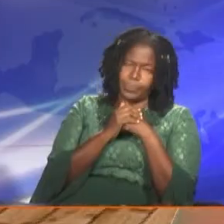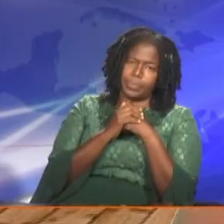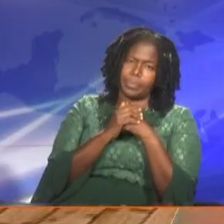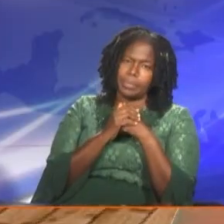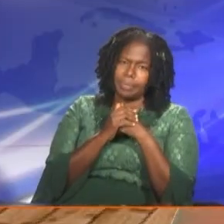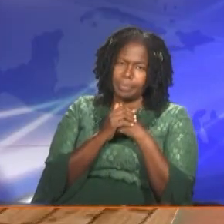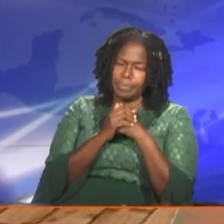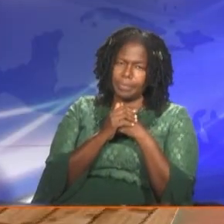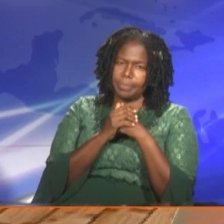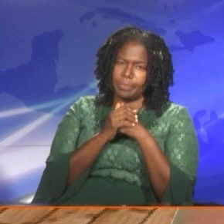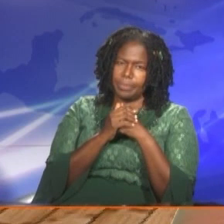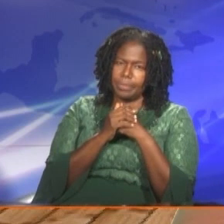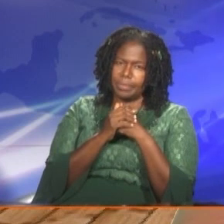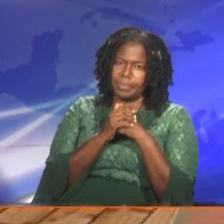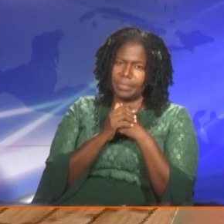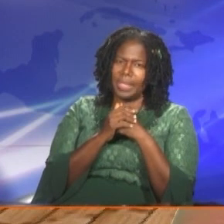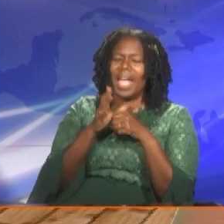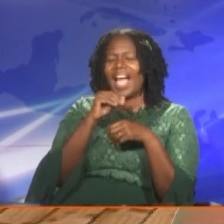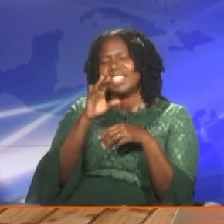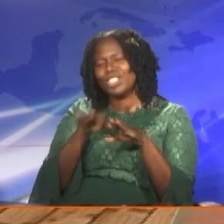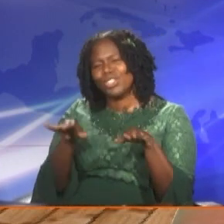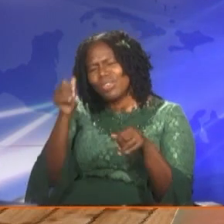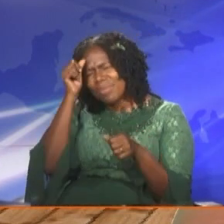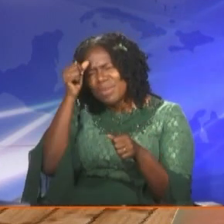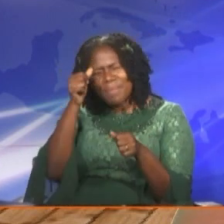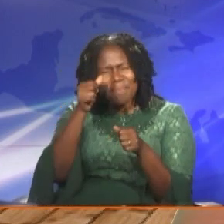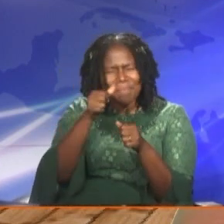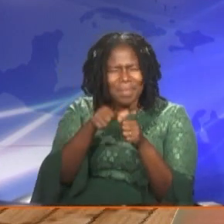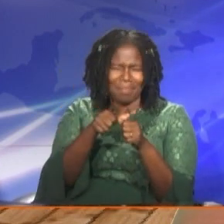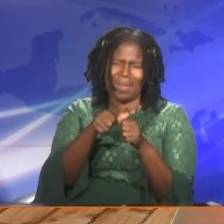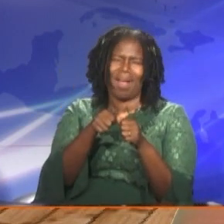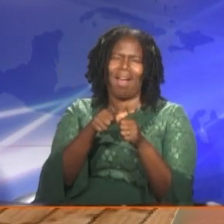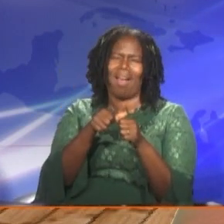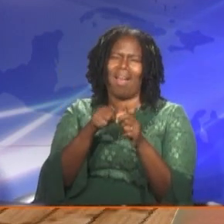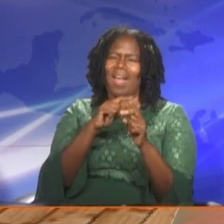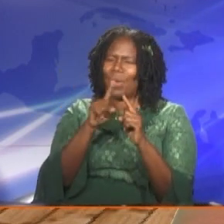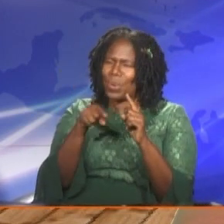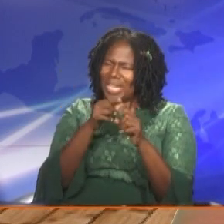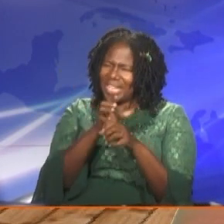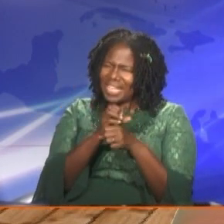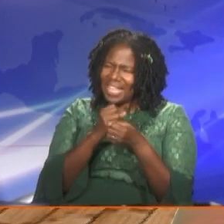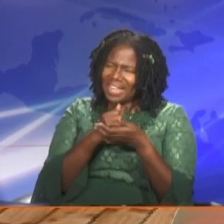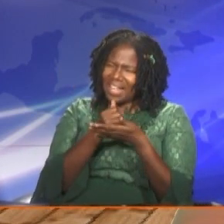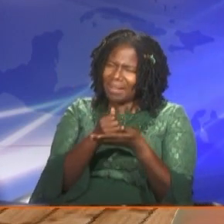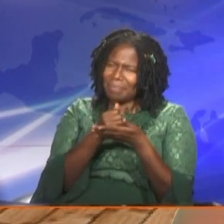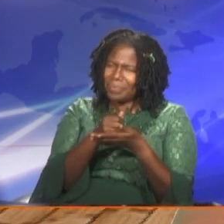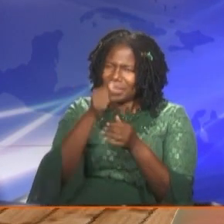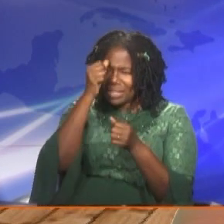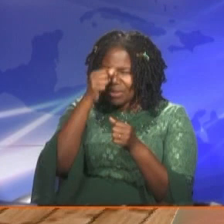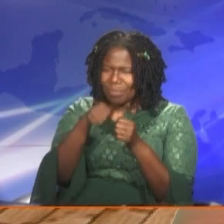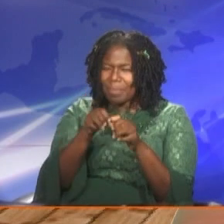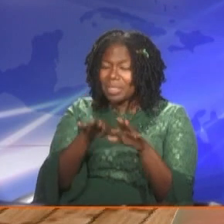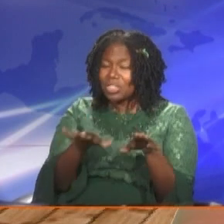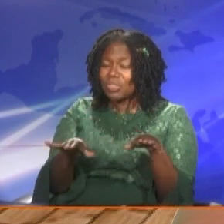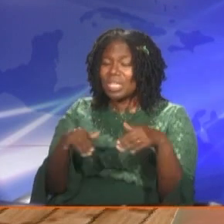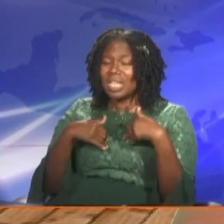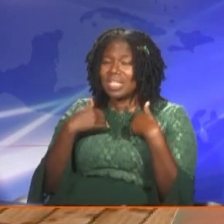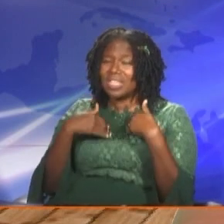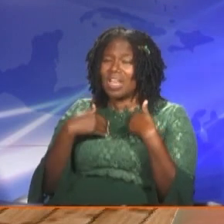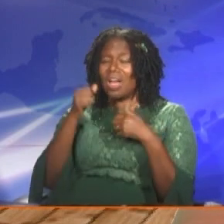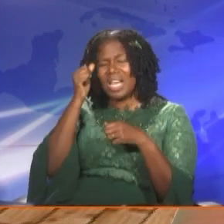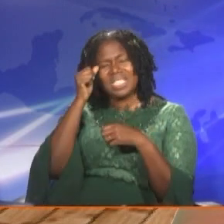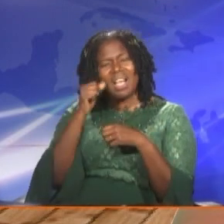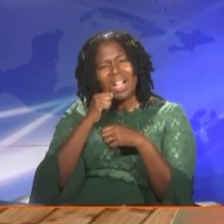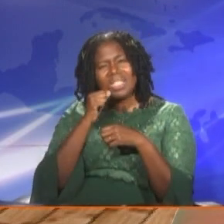and children remember that. Oh, they do. I mean, we have to remember that children are young adults. Yes. Right? They are going